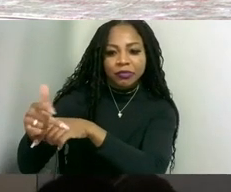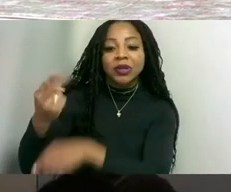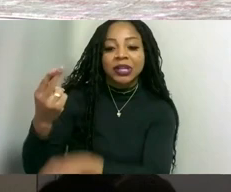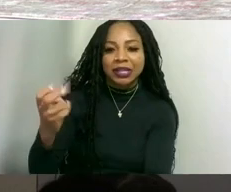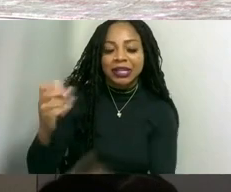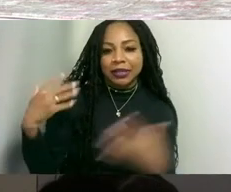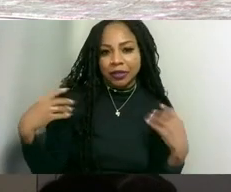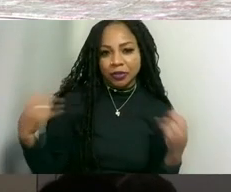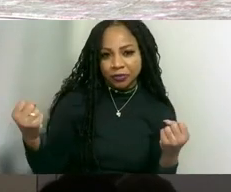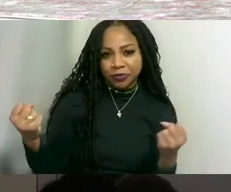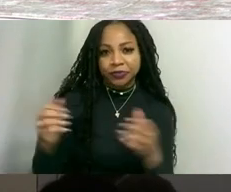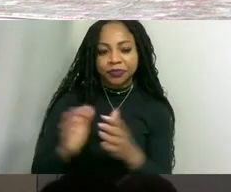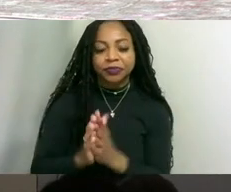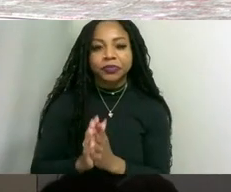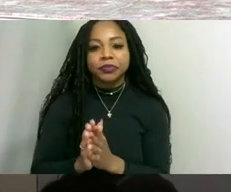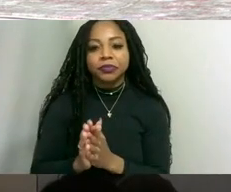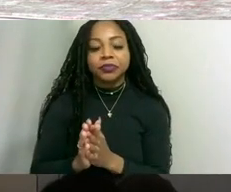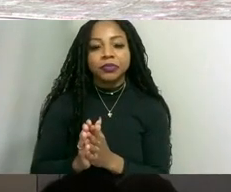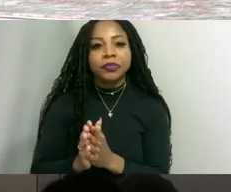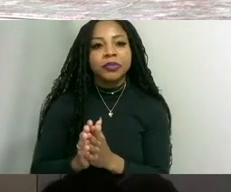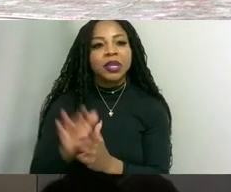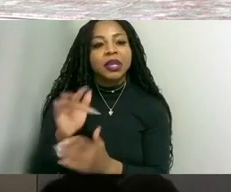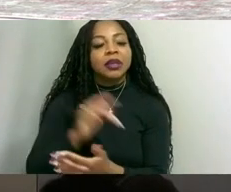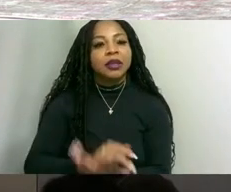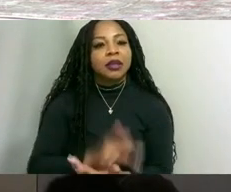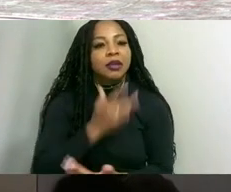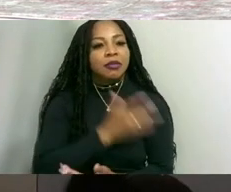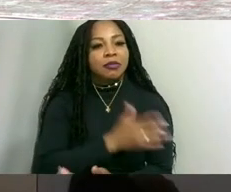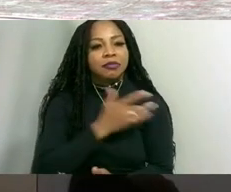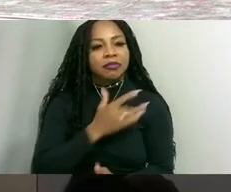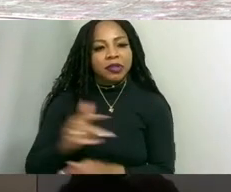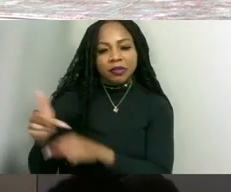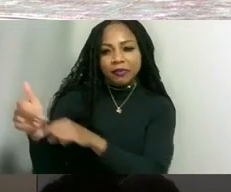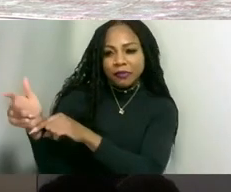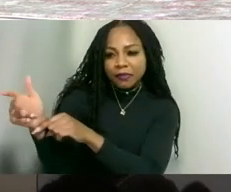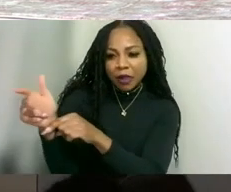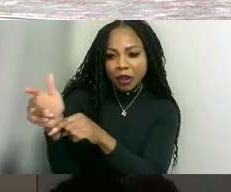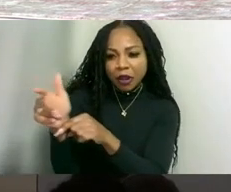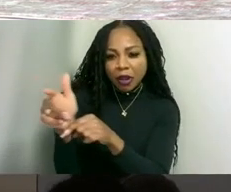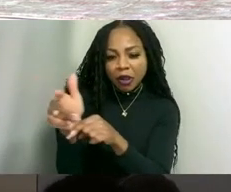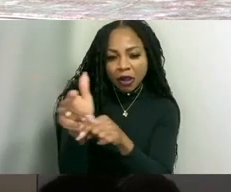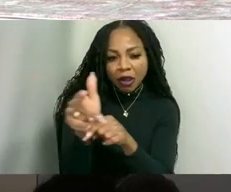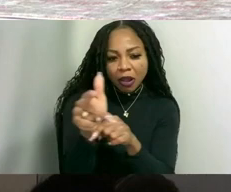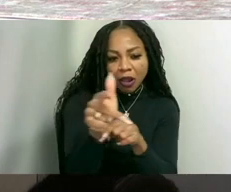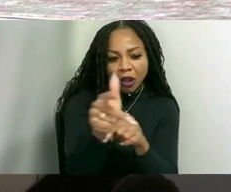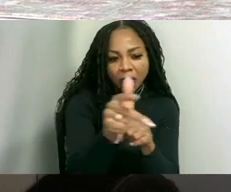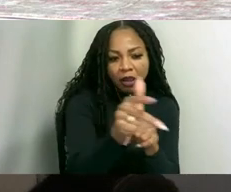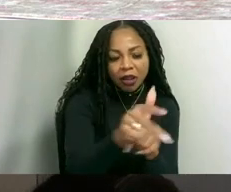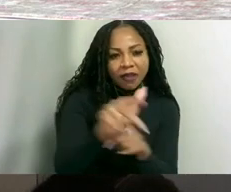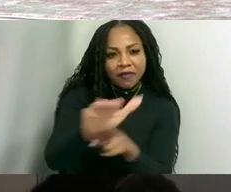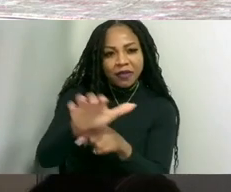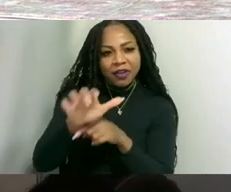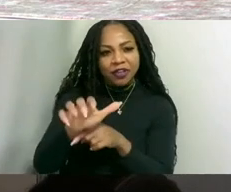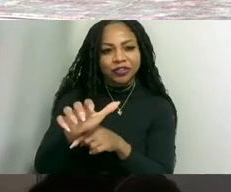Manitoba. We filmed 500 children playing the violin.